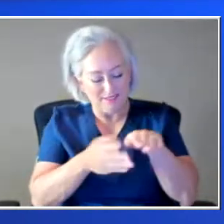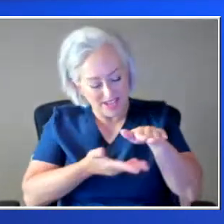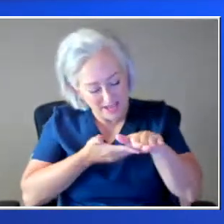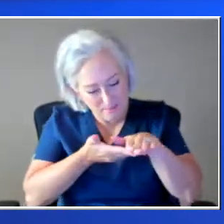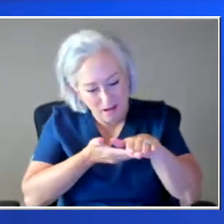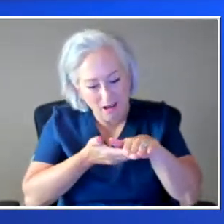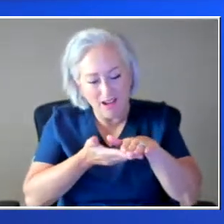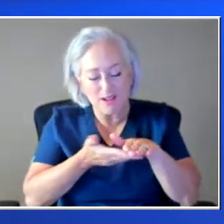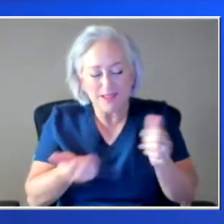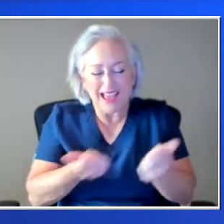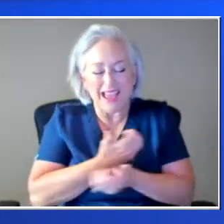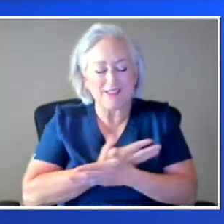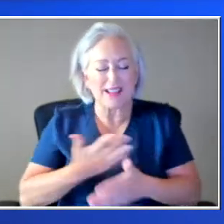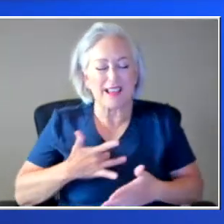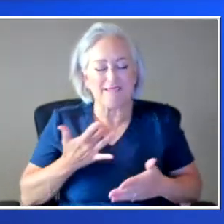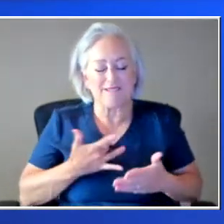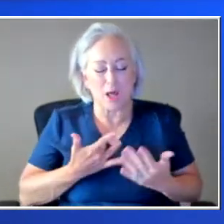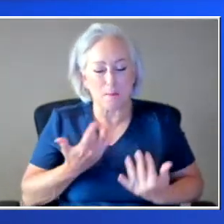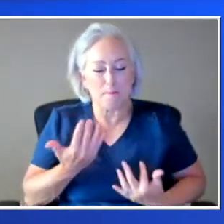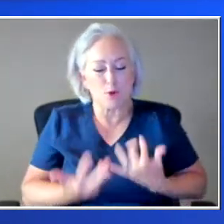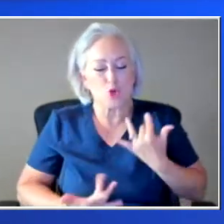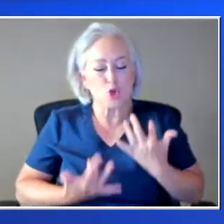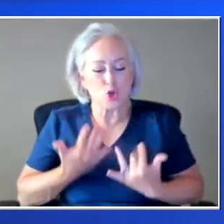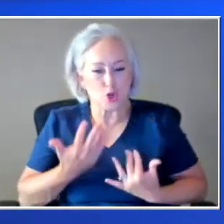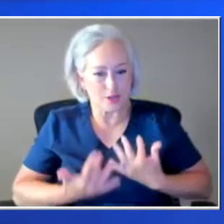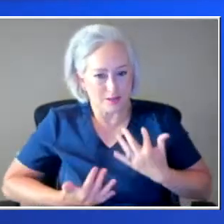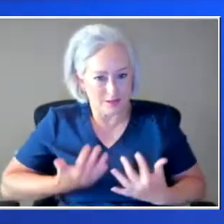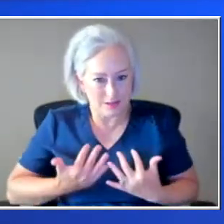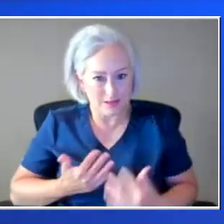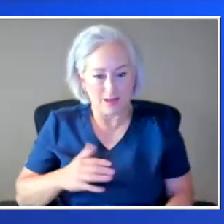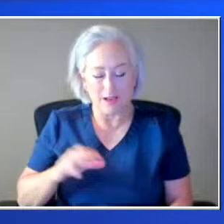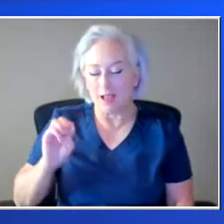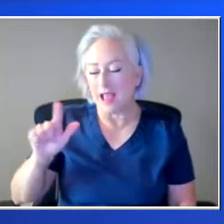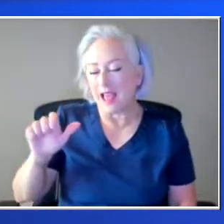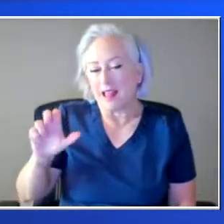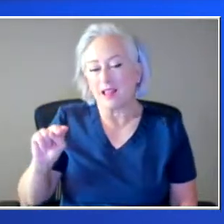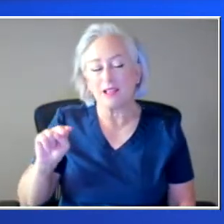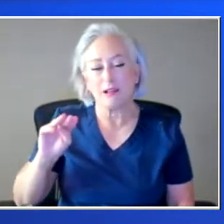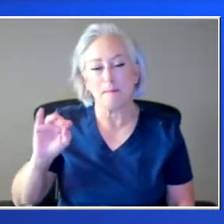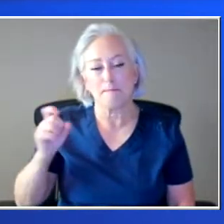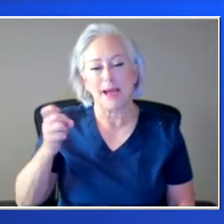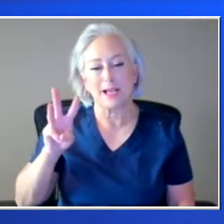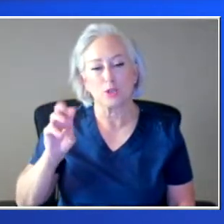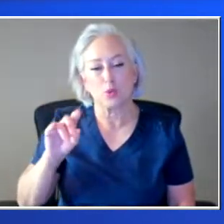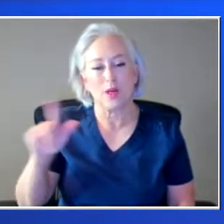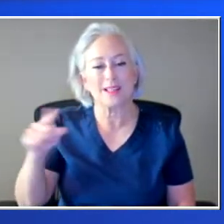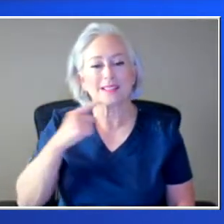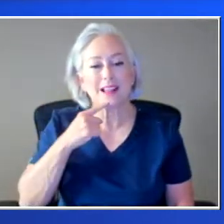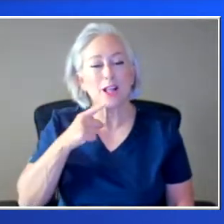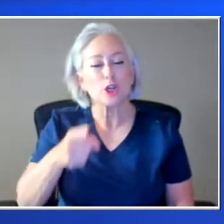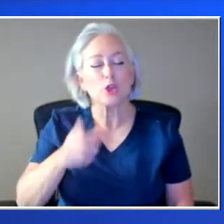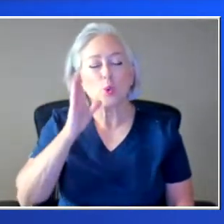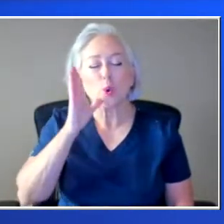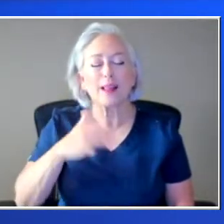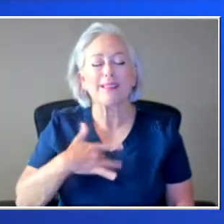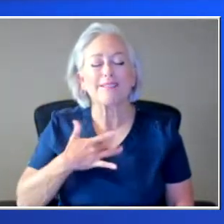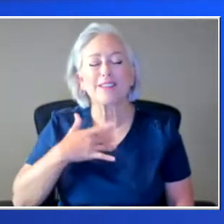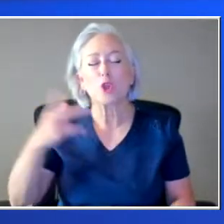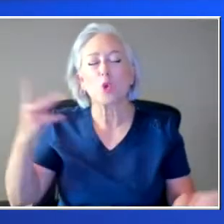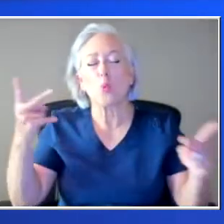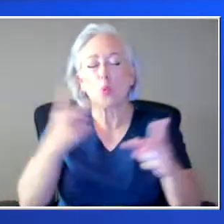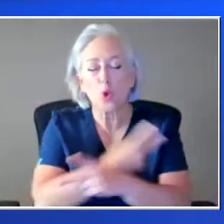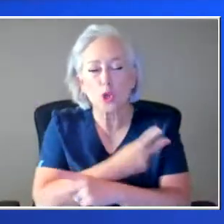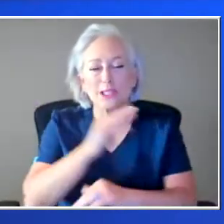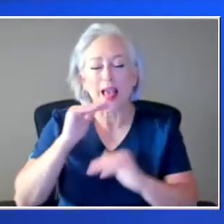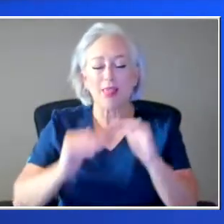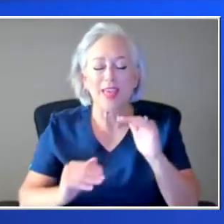Ellen Maxwell told me, she said, you're going to feel worse than you've ever thought, but I promise you we're